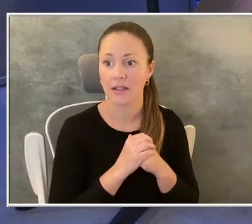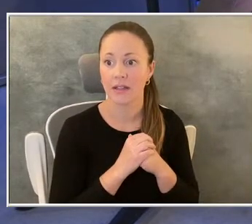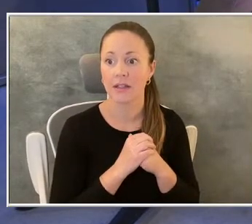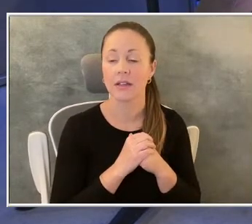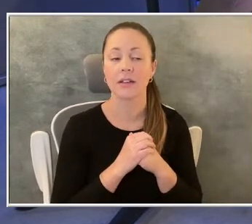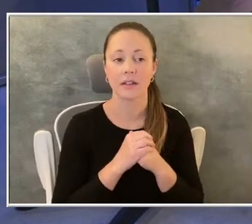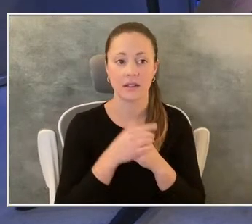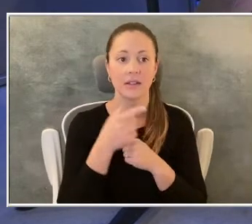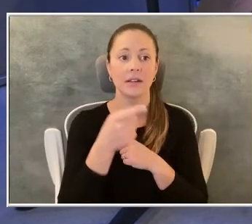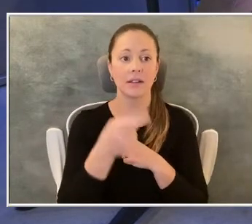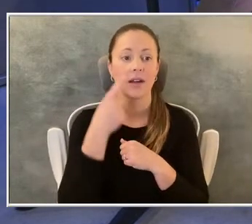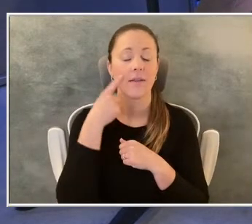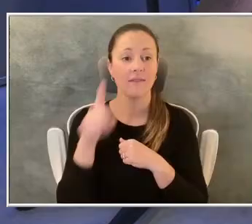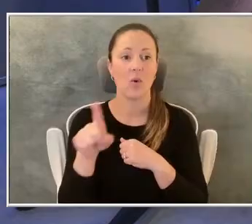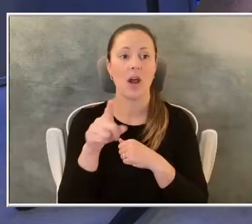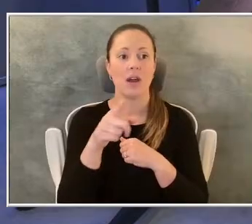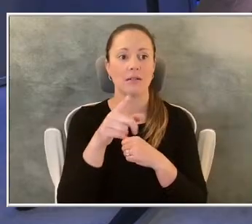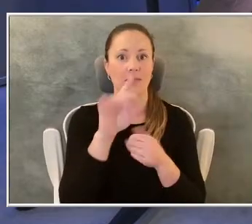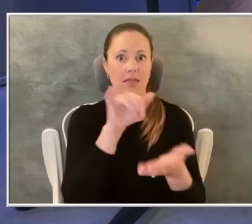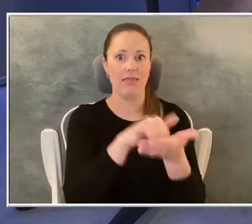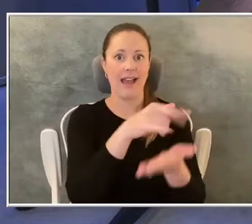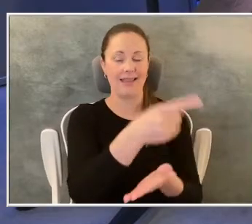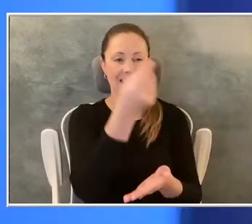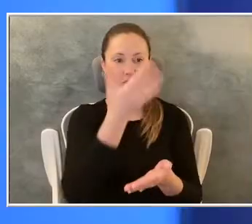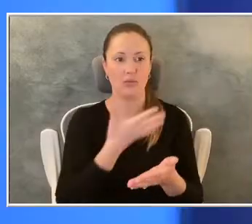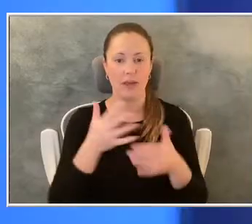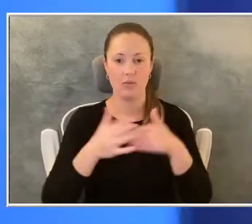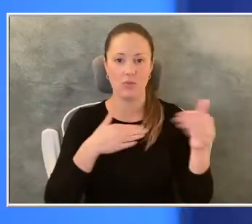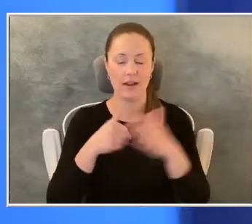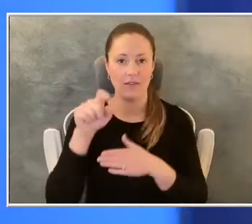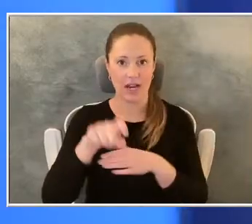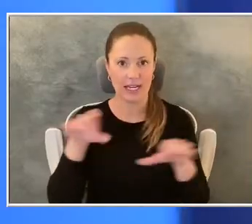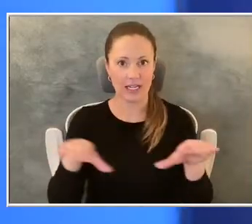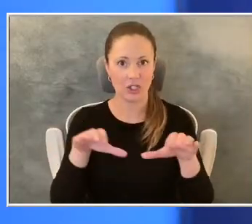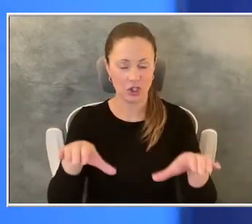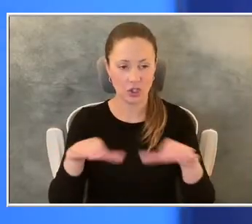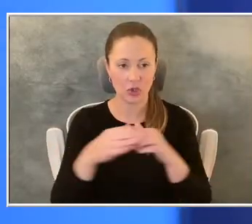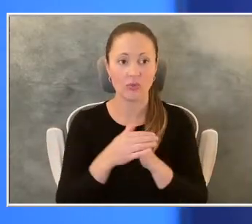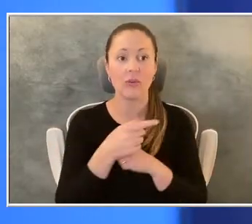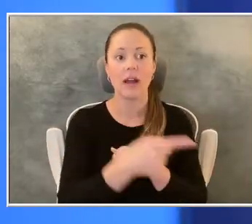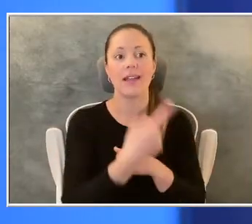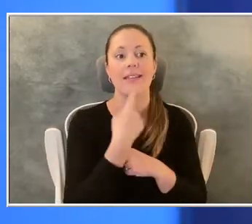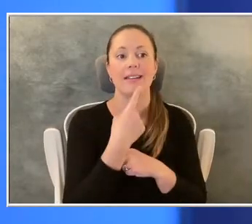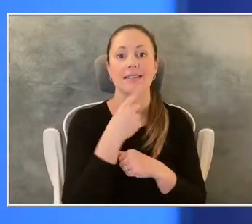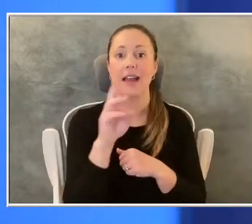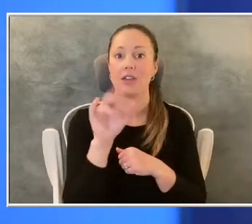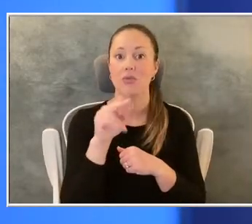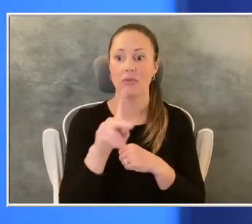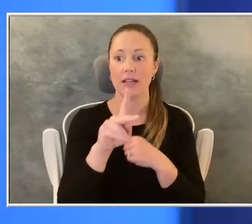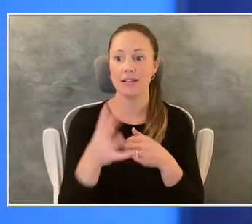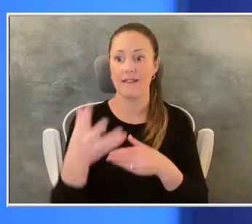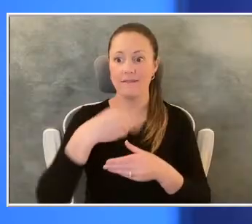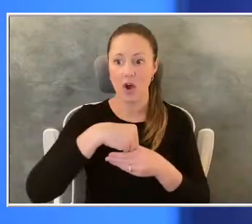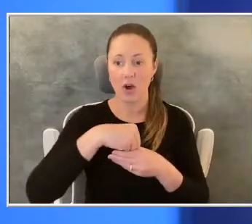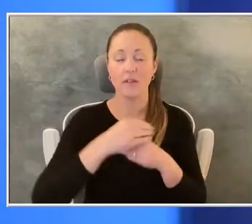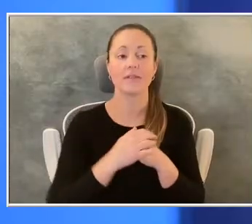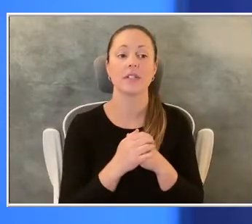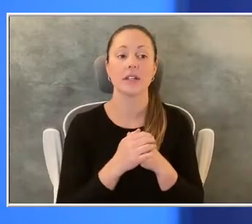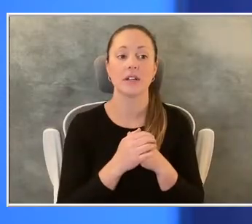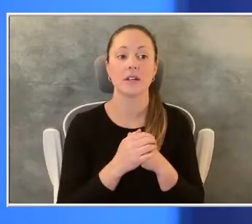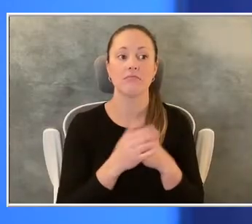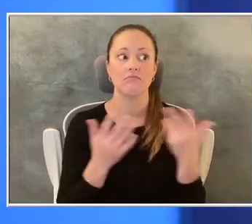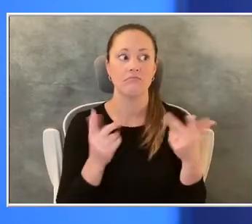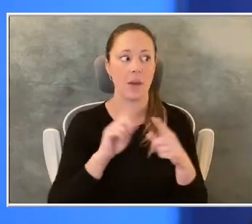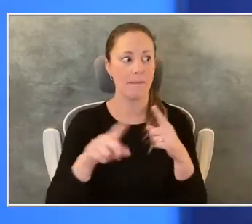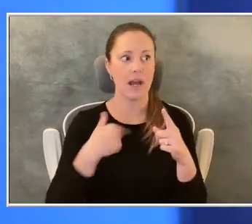They told me what I needed to do, and they told me the risk involved, but I was all in from day